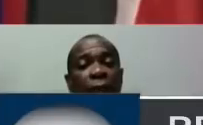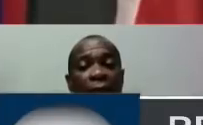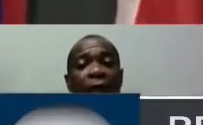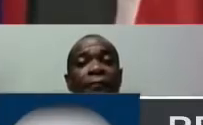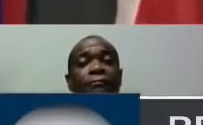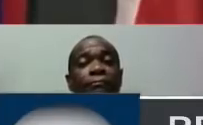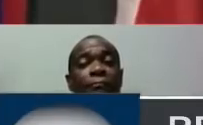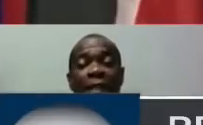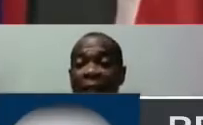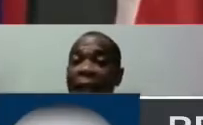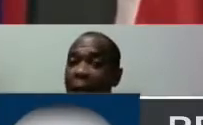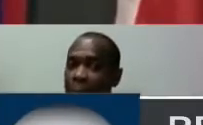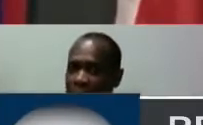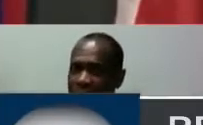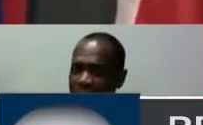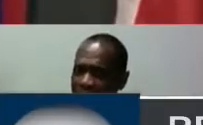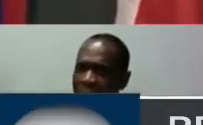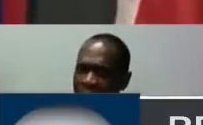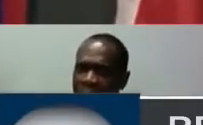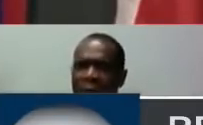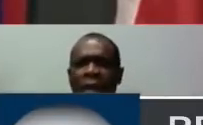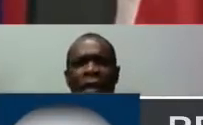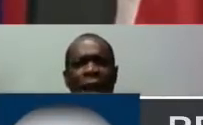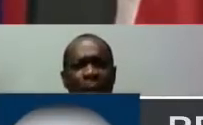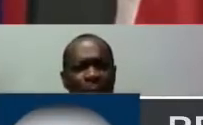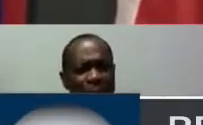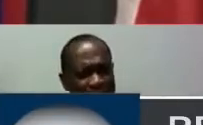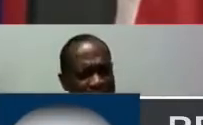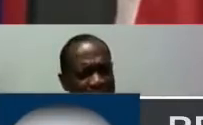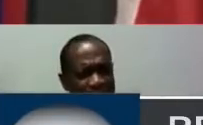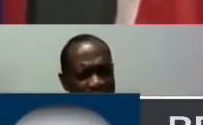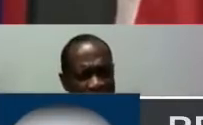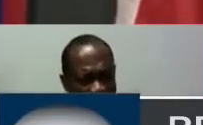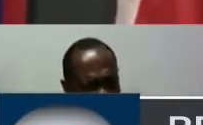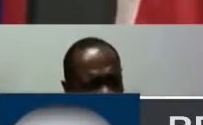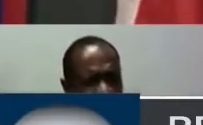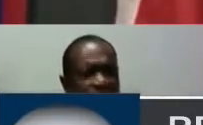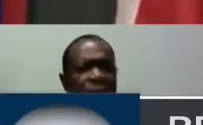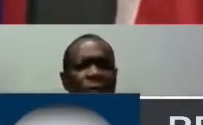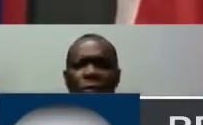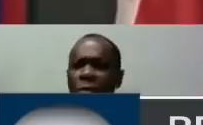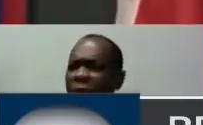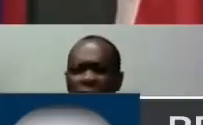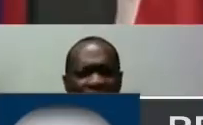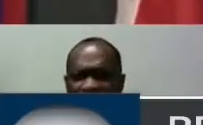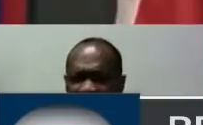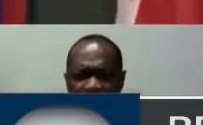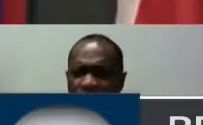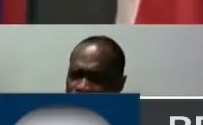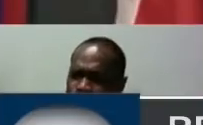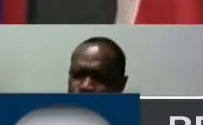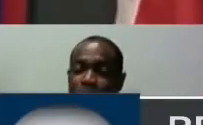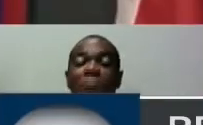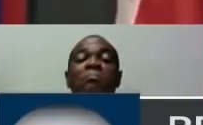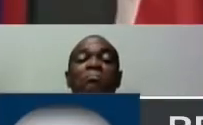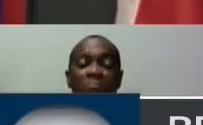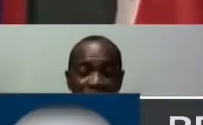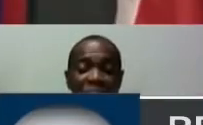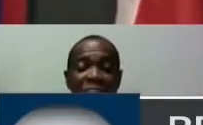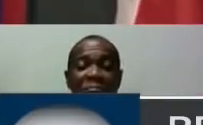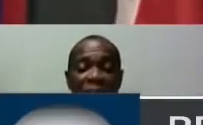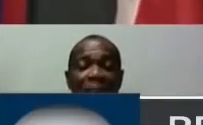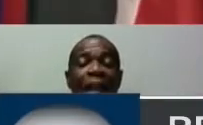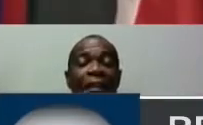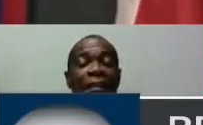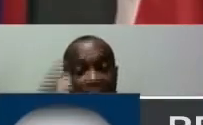alive. Be happy to be healthy, those of us who are healthy, whatever level of health we enjoy. And say that we will continue to fight